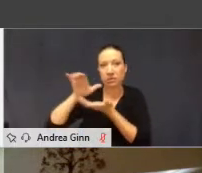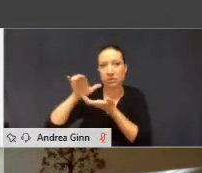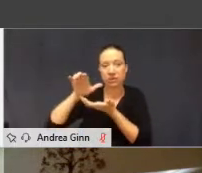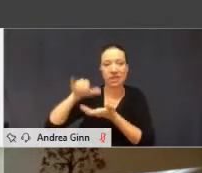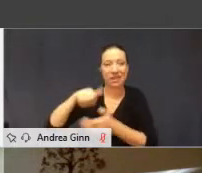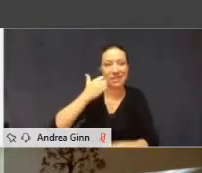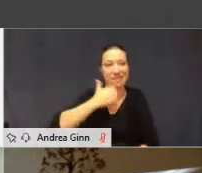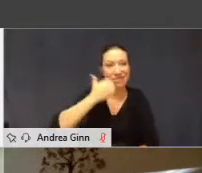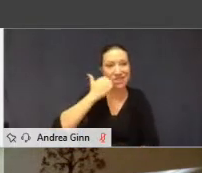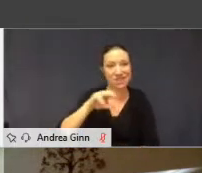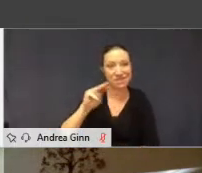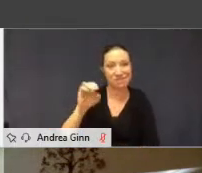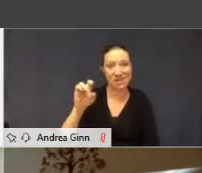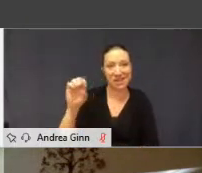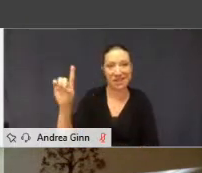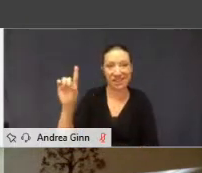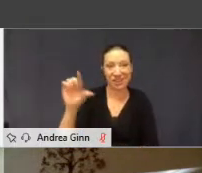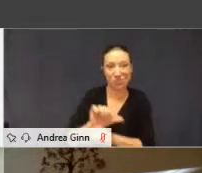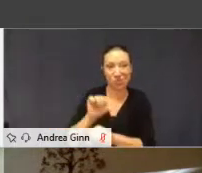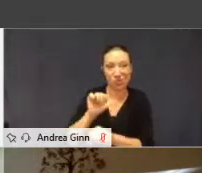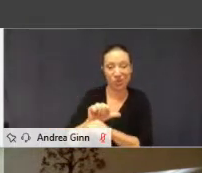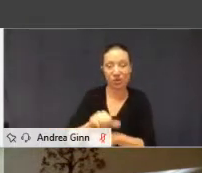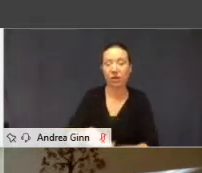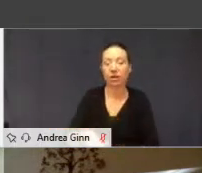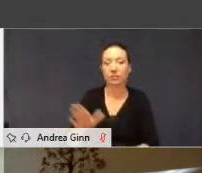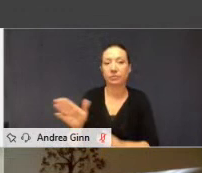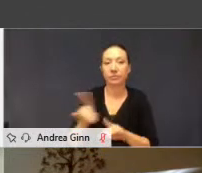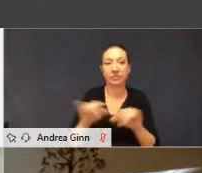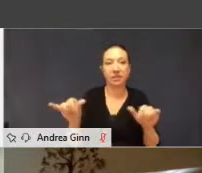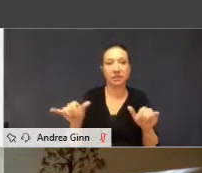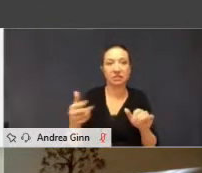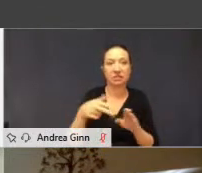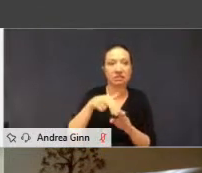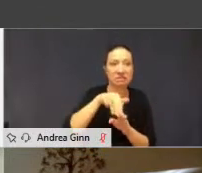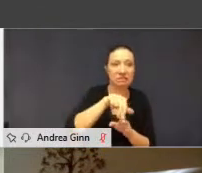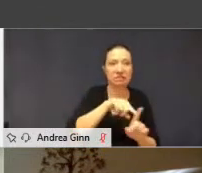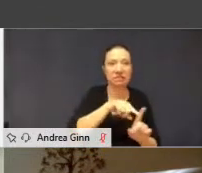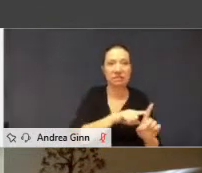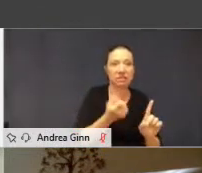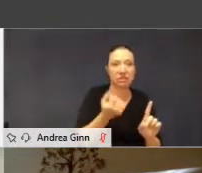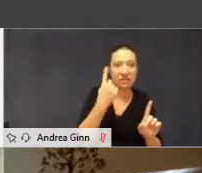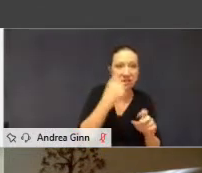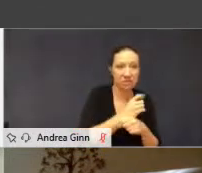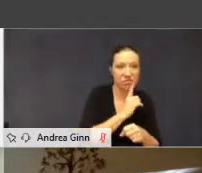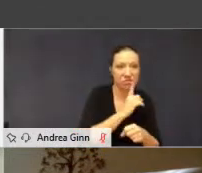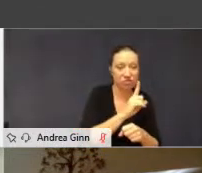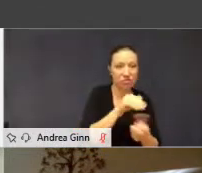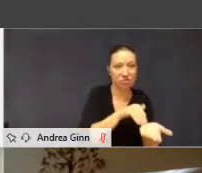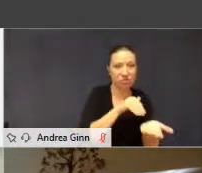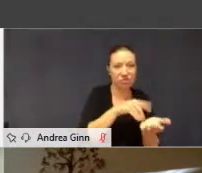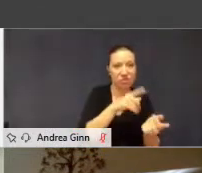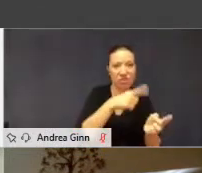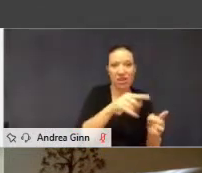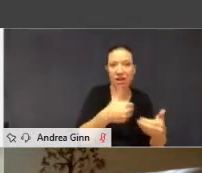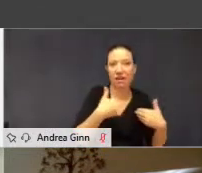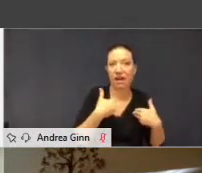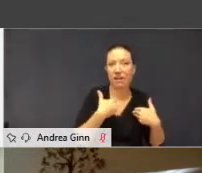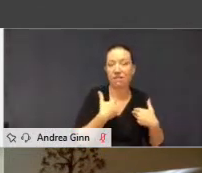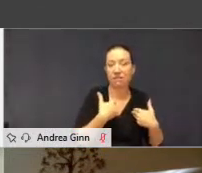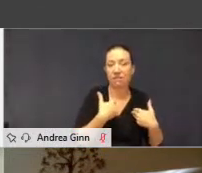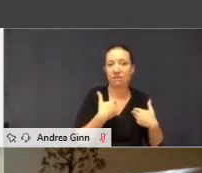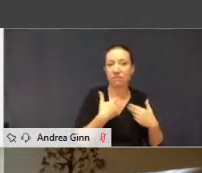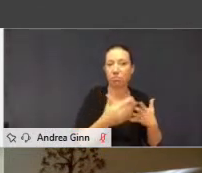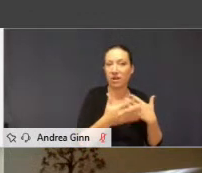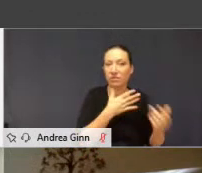day in Medicaid, and understanding and making sure the providers have what they need. And so I'm on